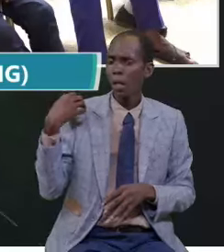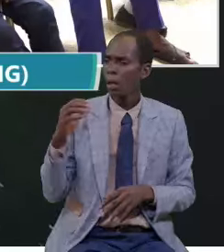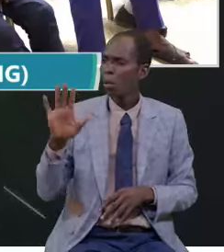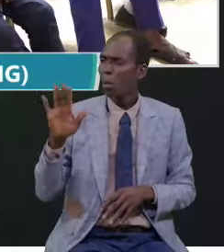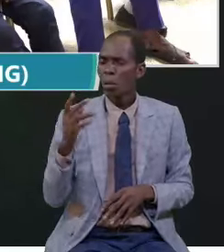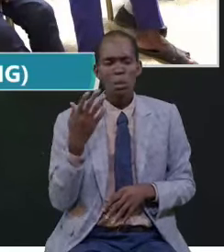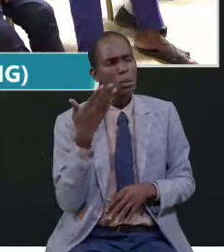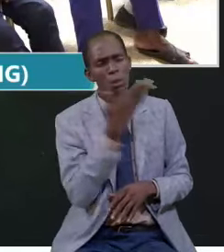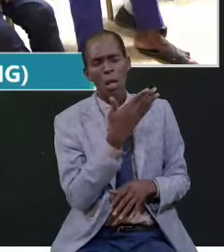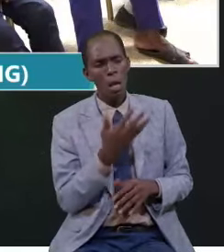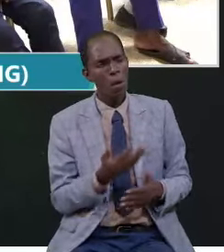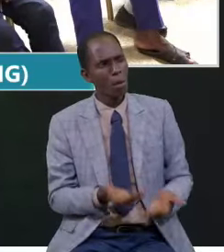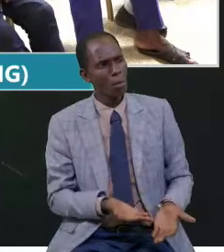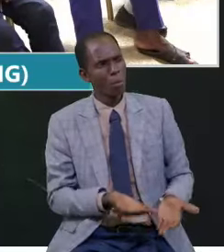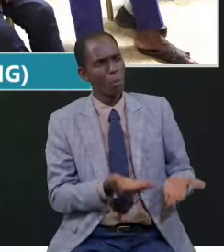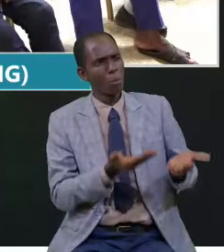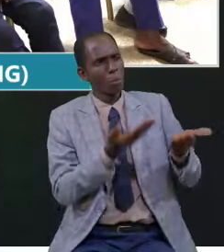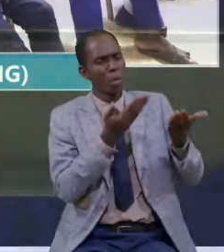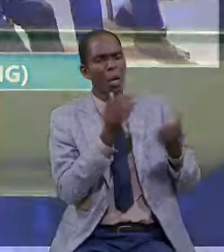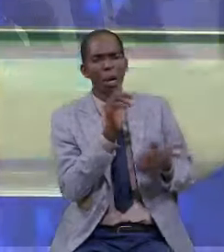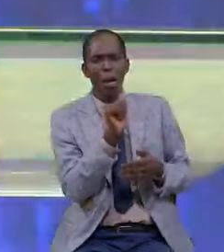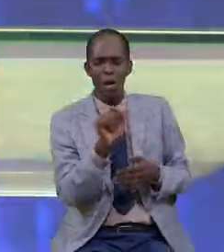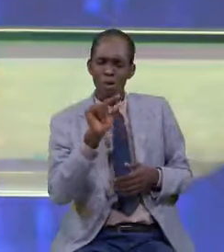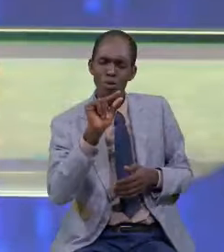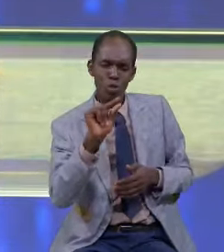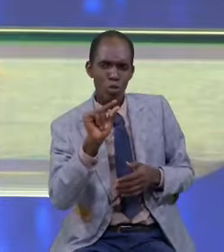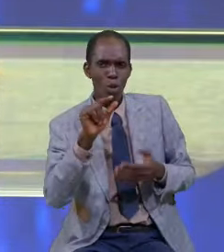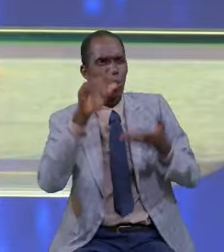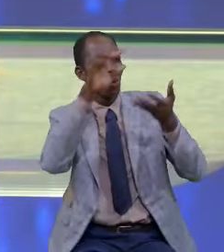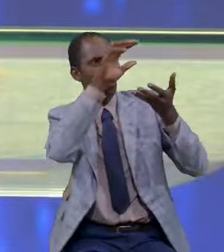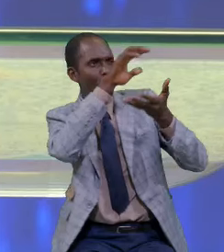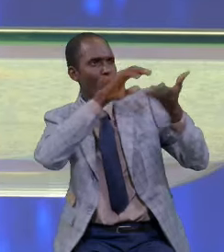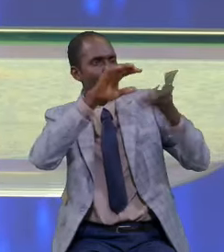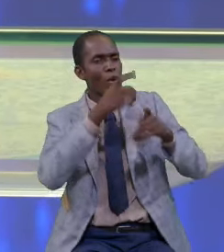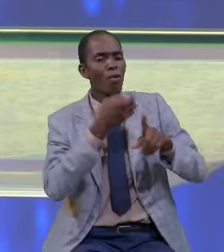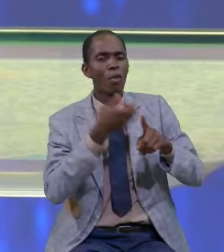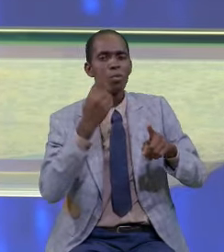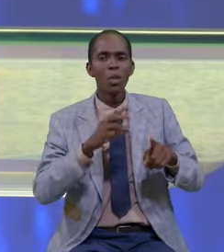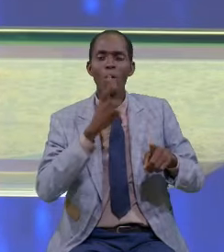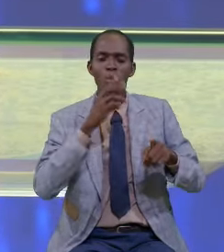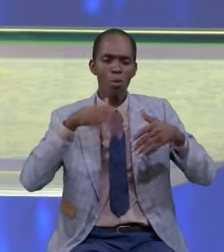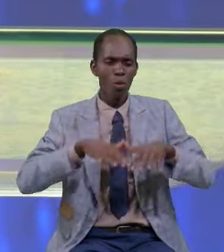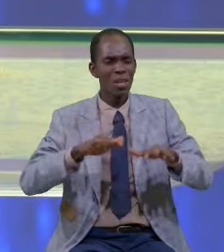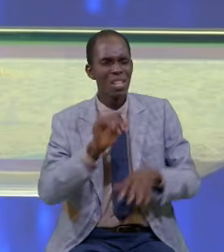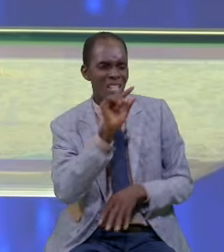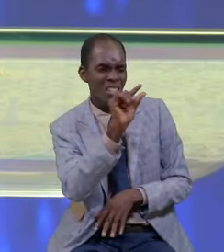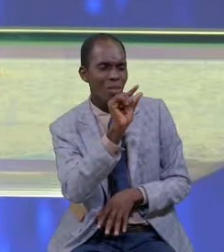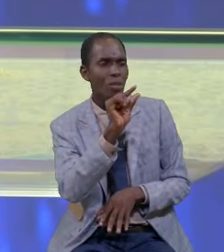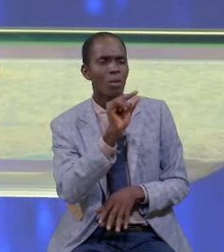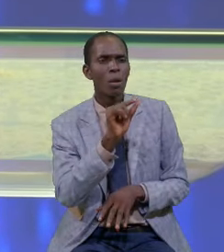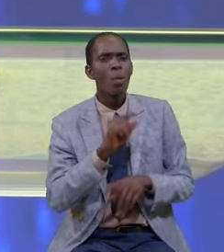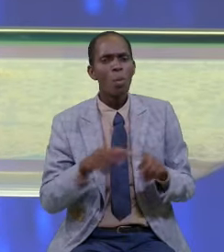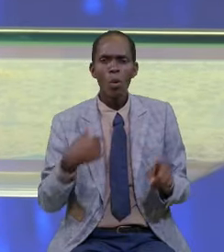ariseth a little cloud out of the sea. A little cloud. But you know, we're waiting for